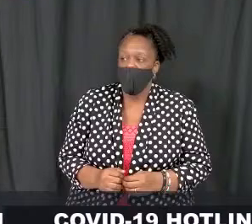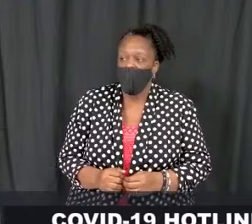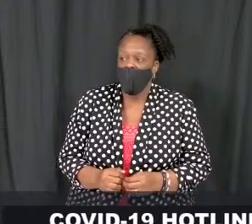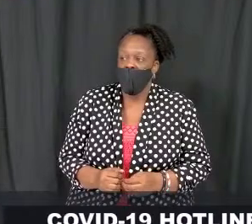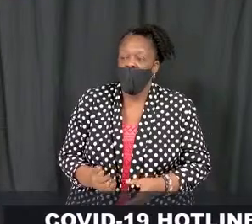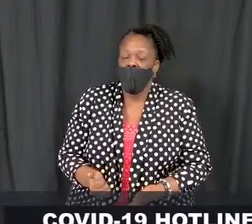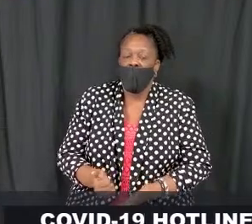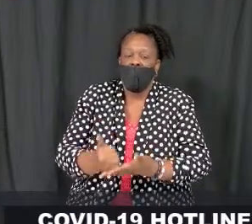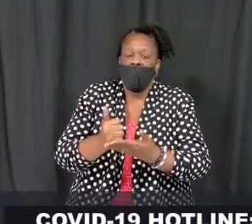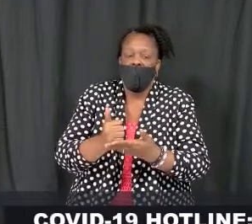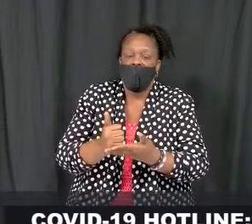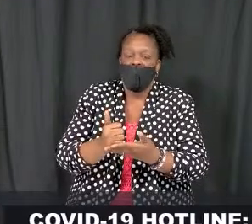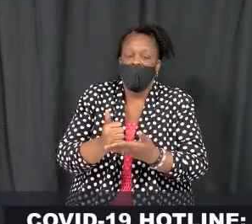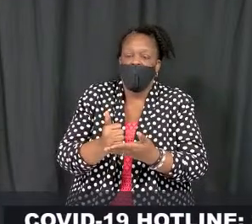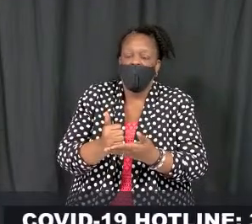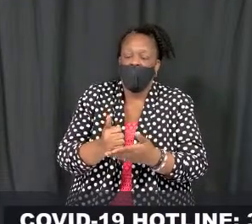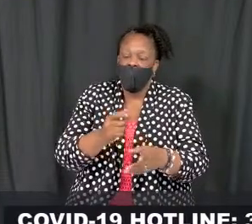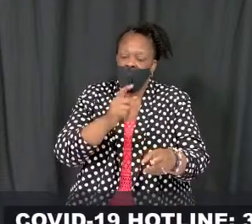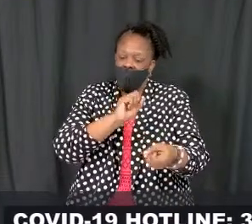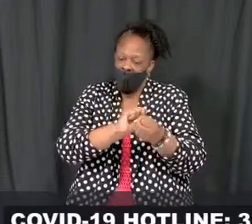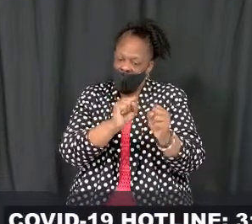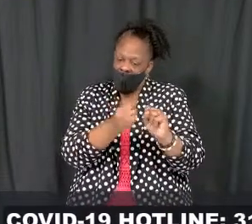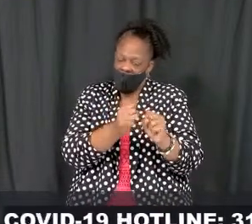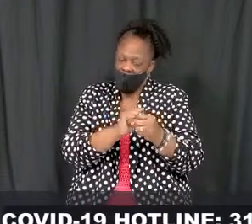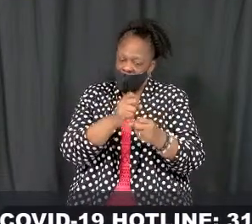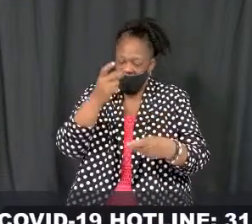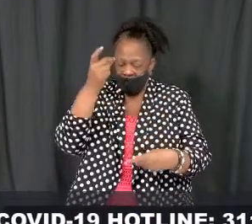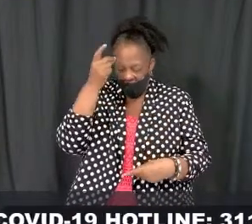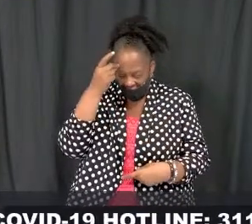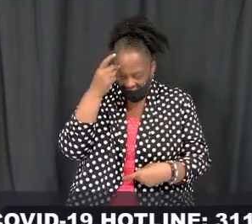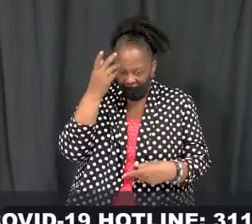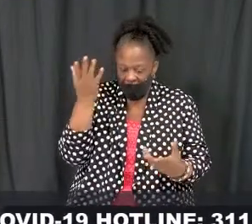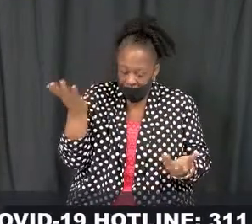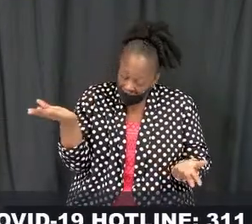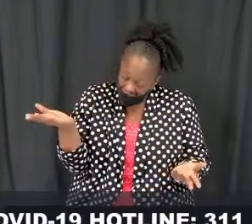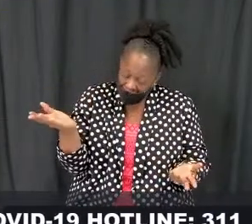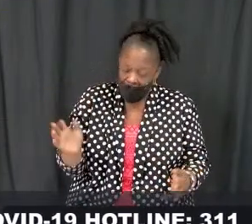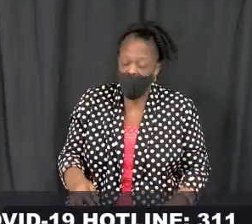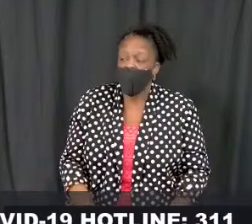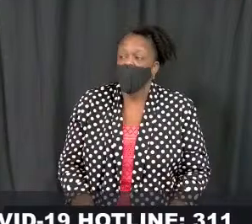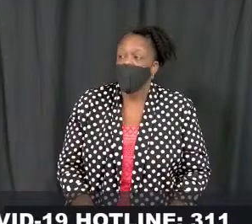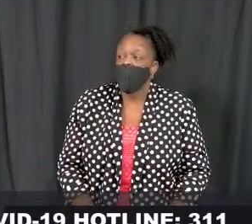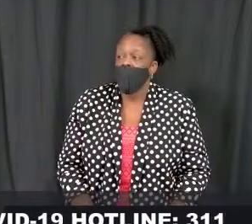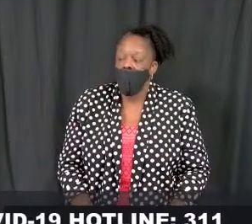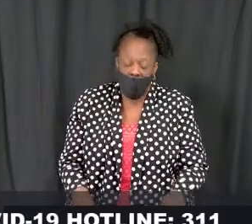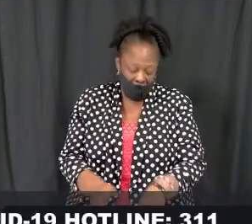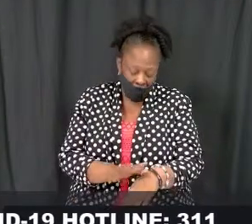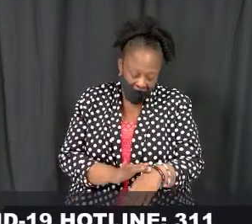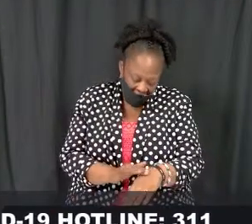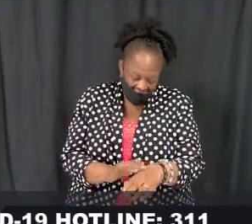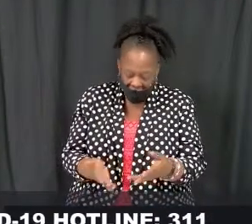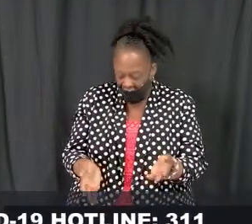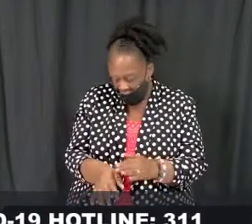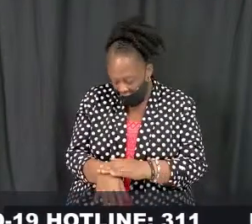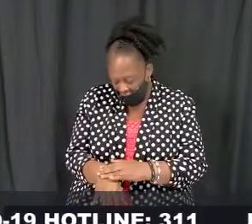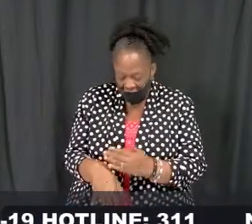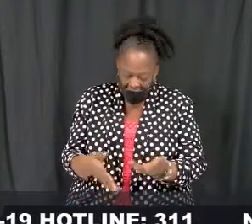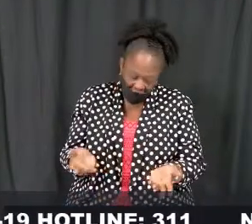us fight off diseases. Even by you having an intact skin, which serves as a